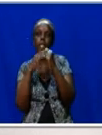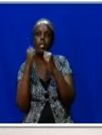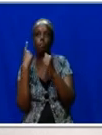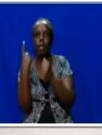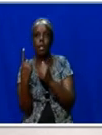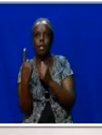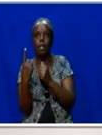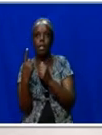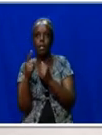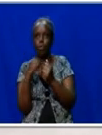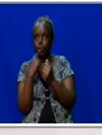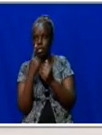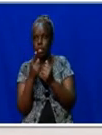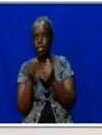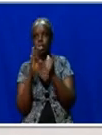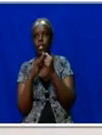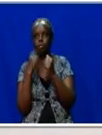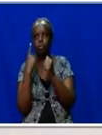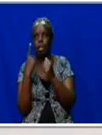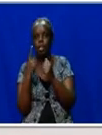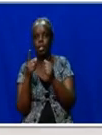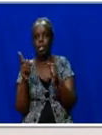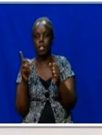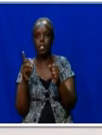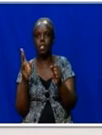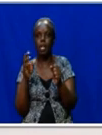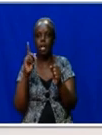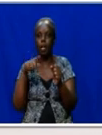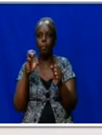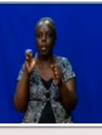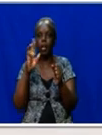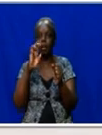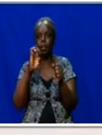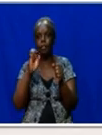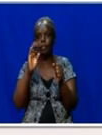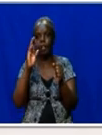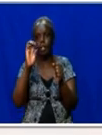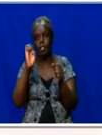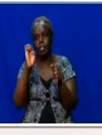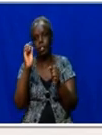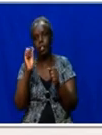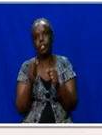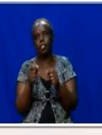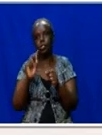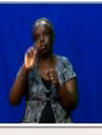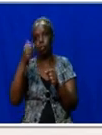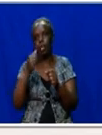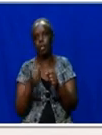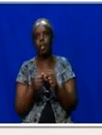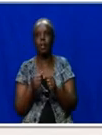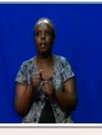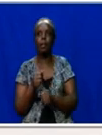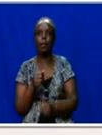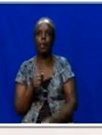81. So we say 81 is a perfect square because the square root of 81 is 9